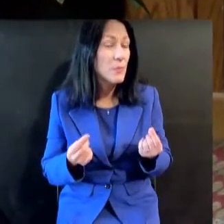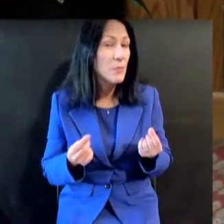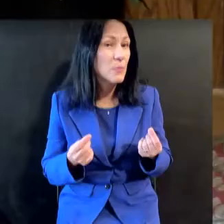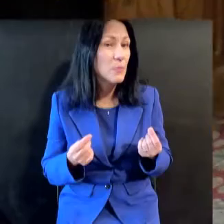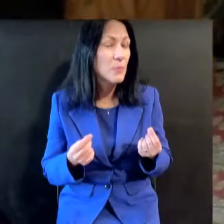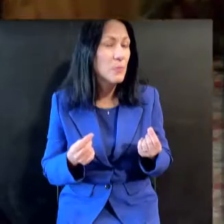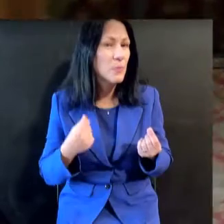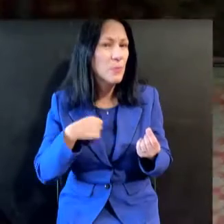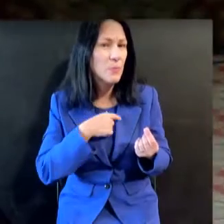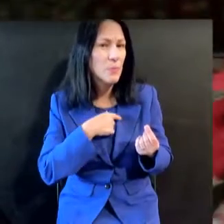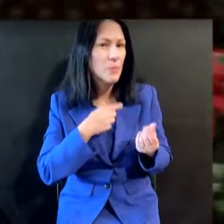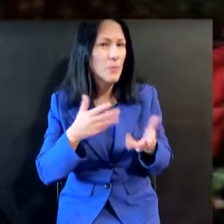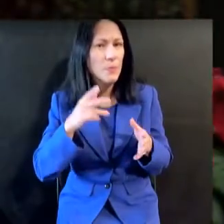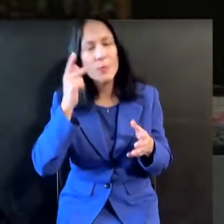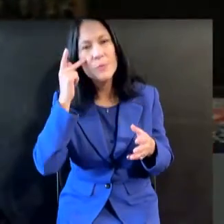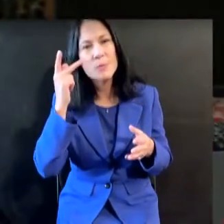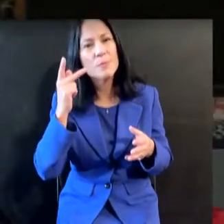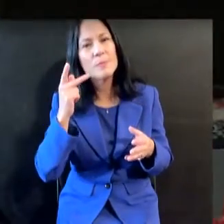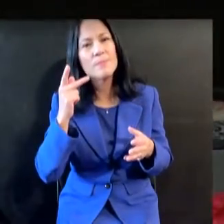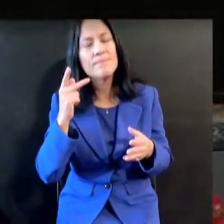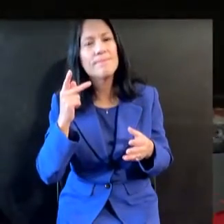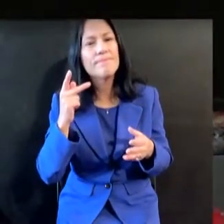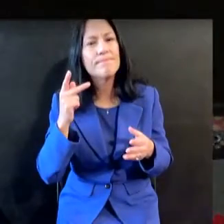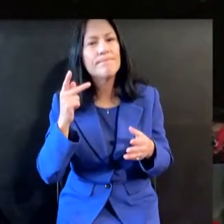We've already seen how